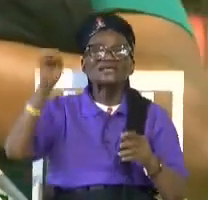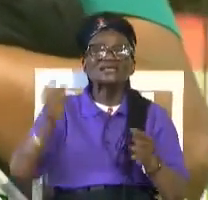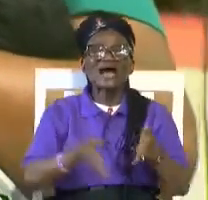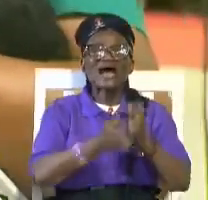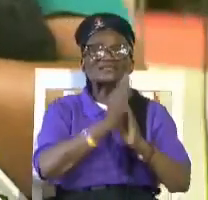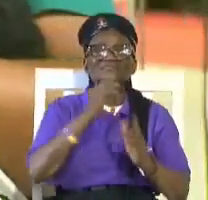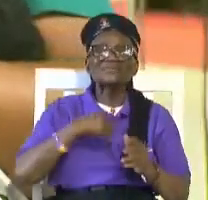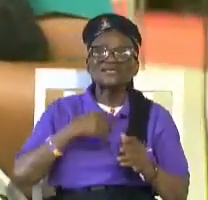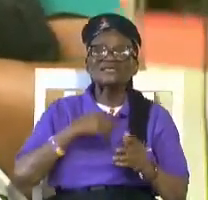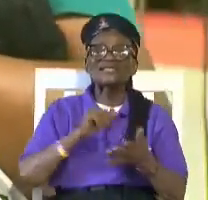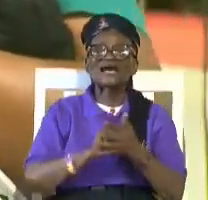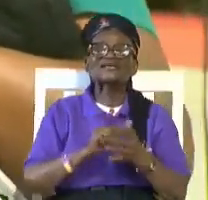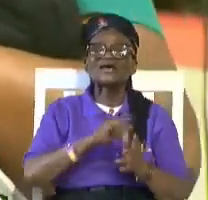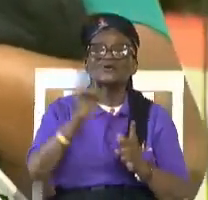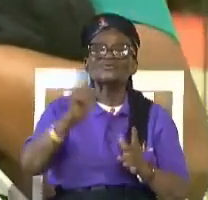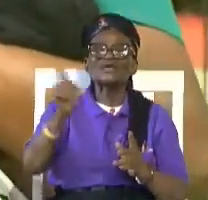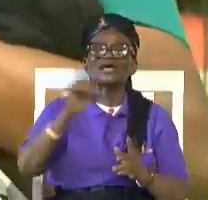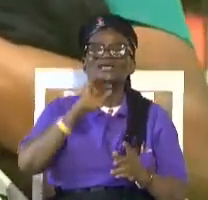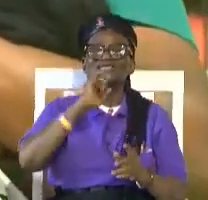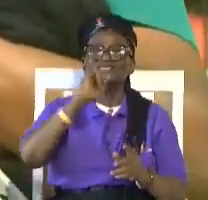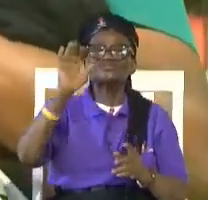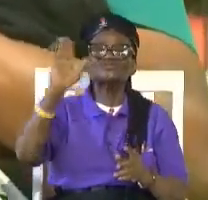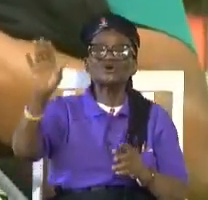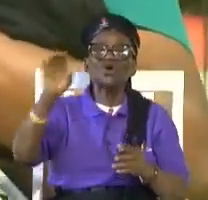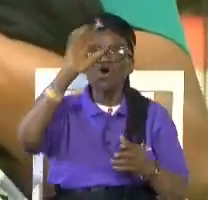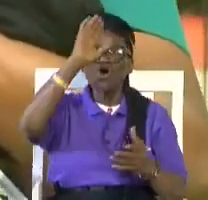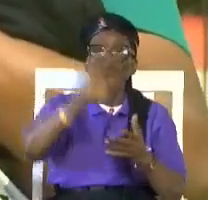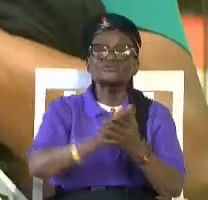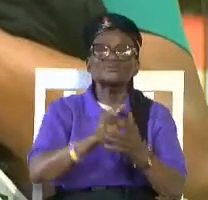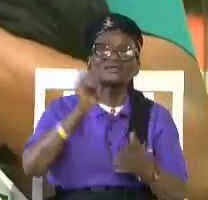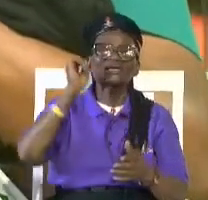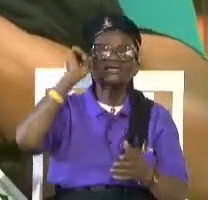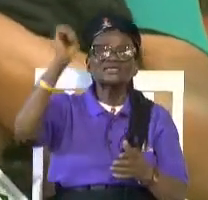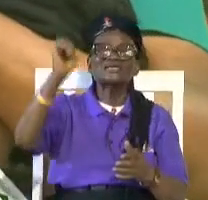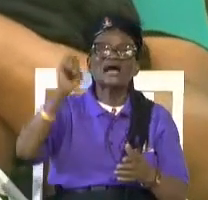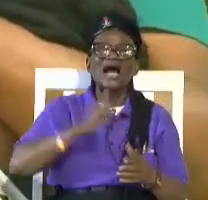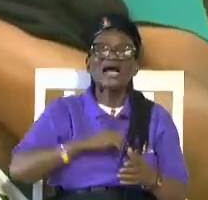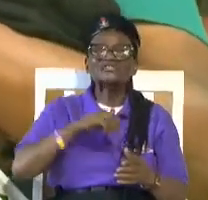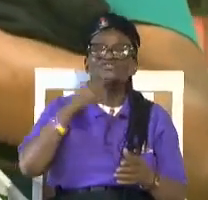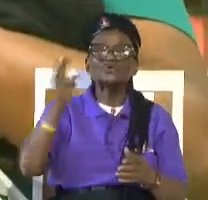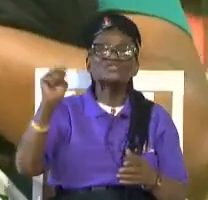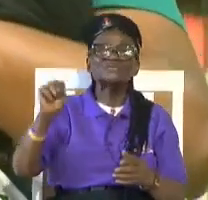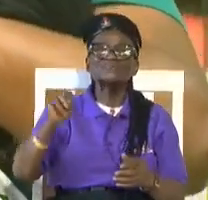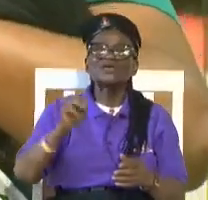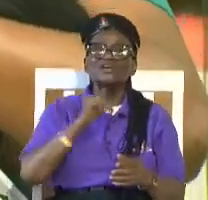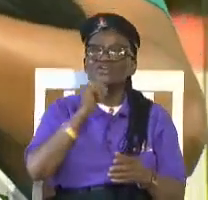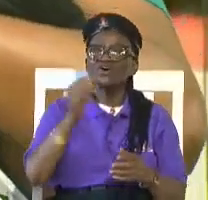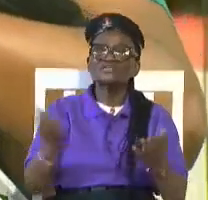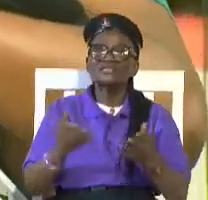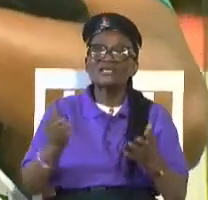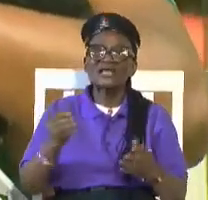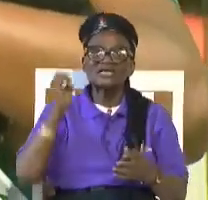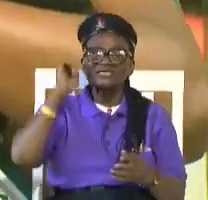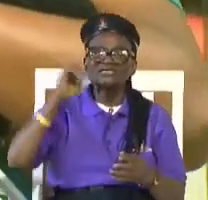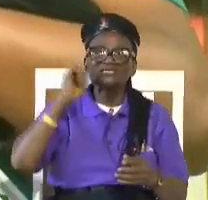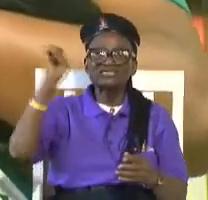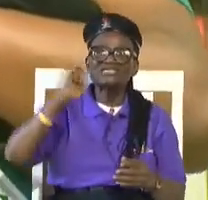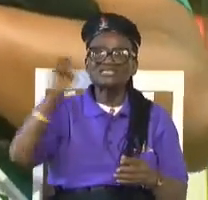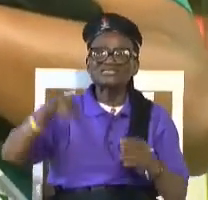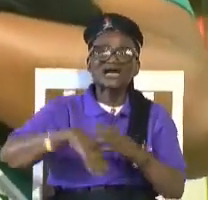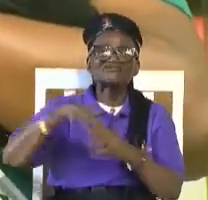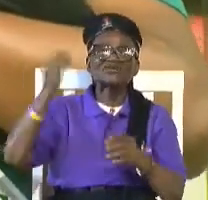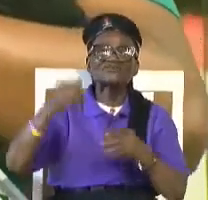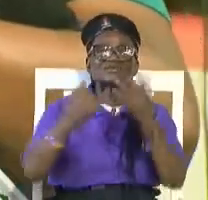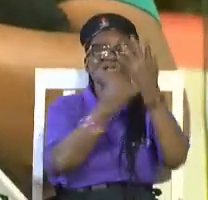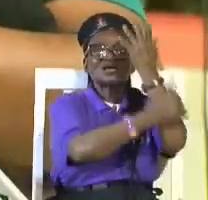husband is not here with me. He said, where is he? I said, where is he? Where my husband is? He's out of the country. I don't like the place.